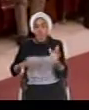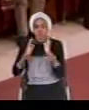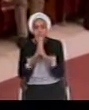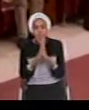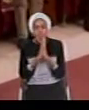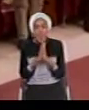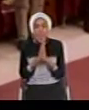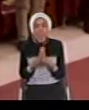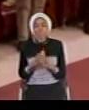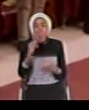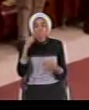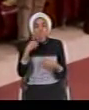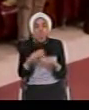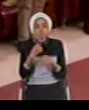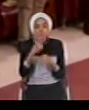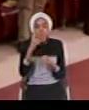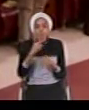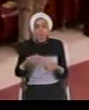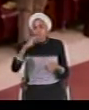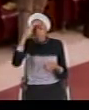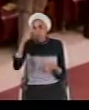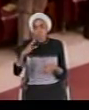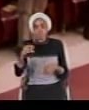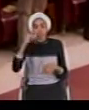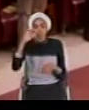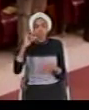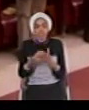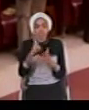the man, the woman you ought to be.